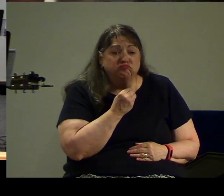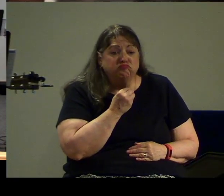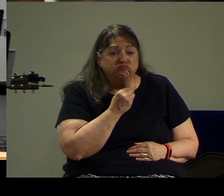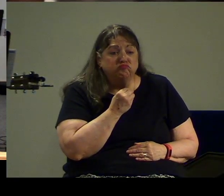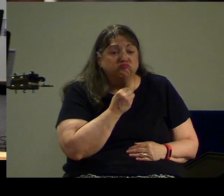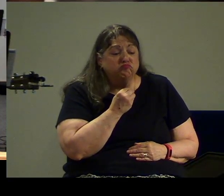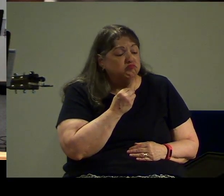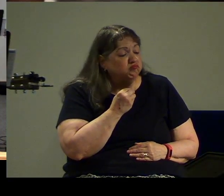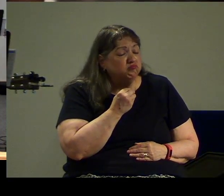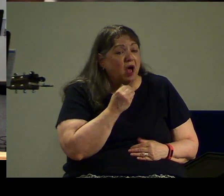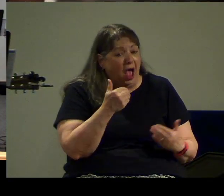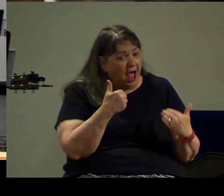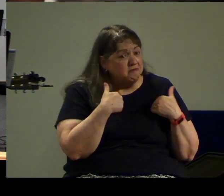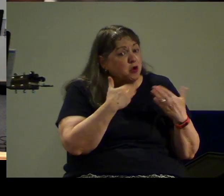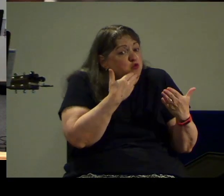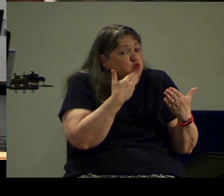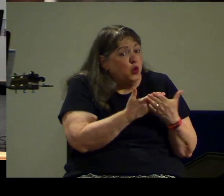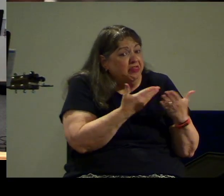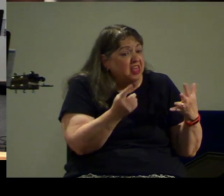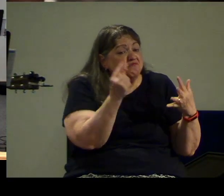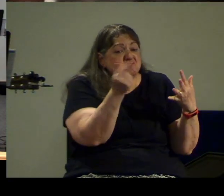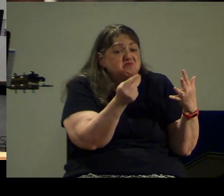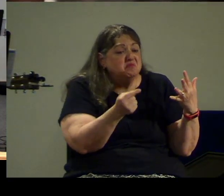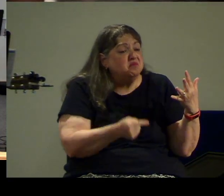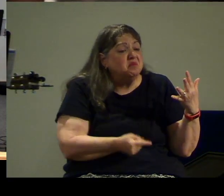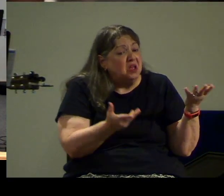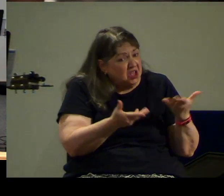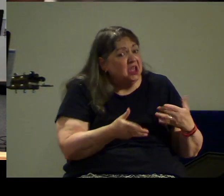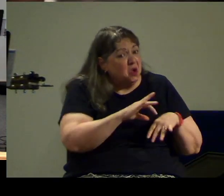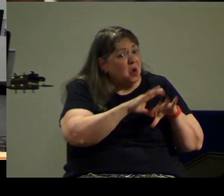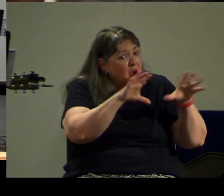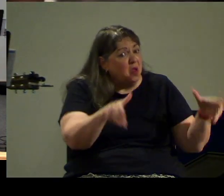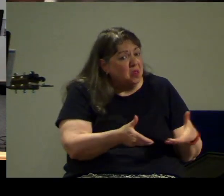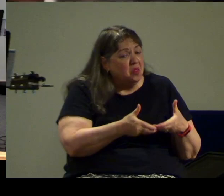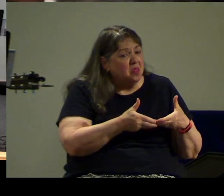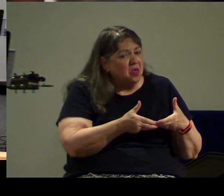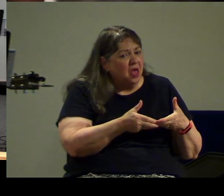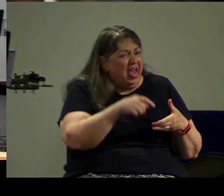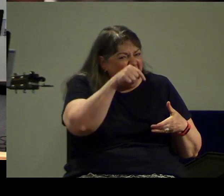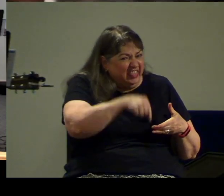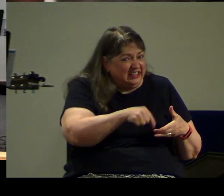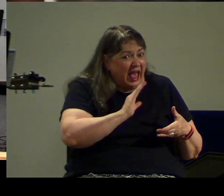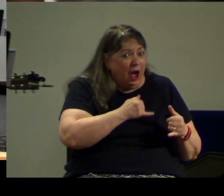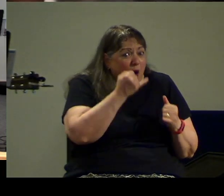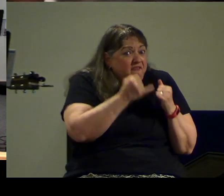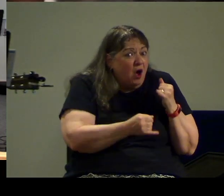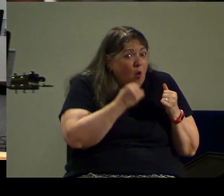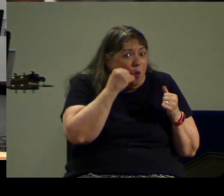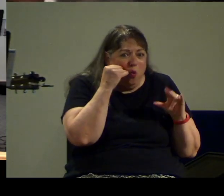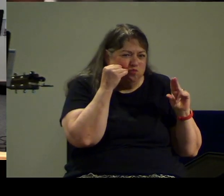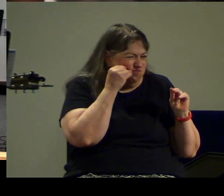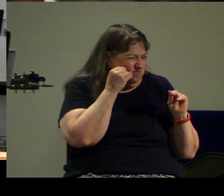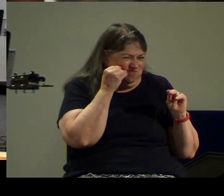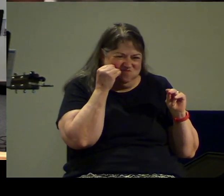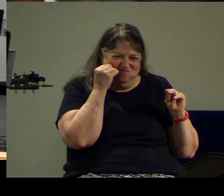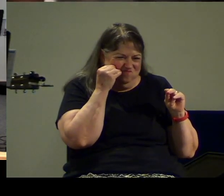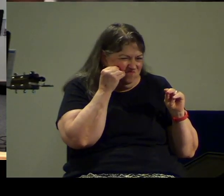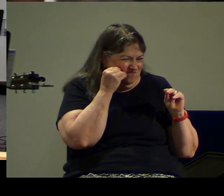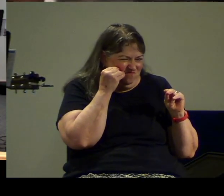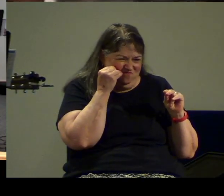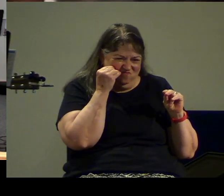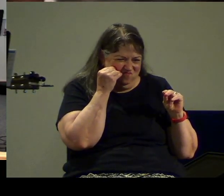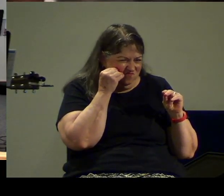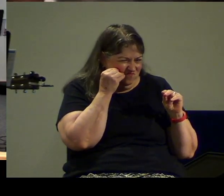We have good things in our lives here on this earth, but this is not our final destination. This is